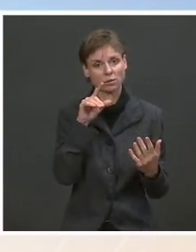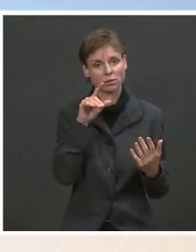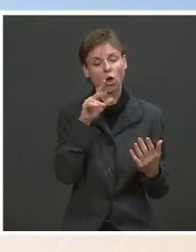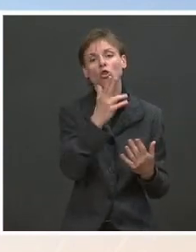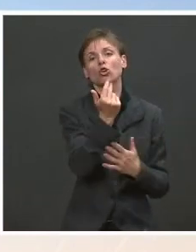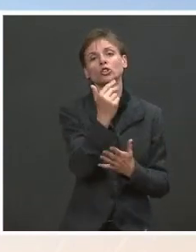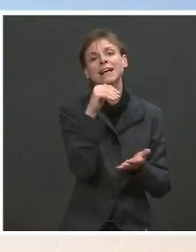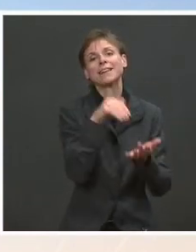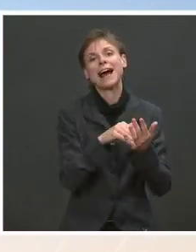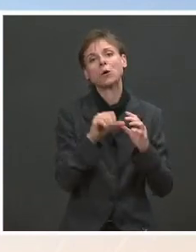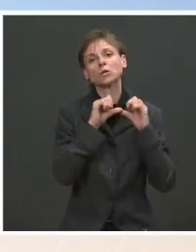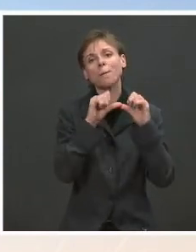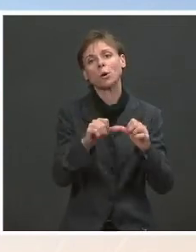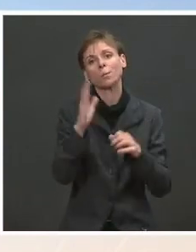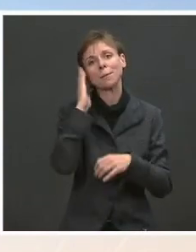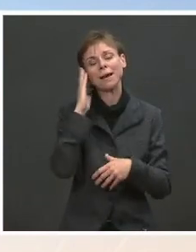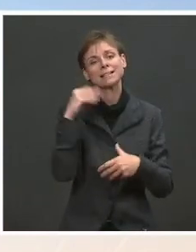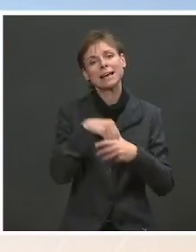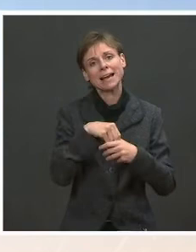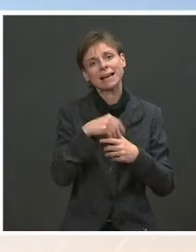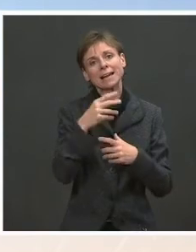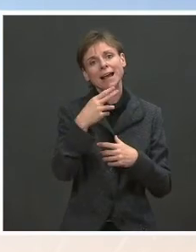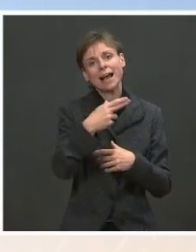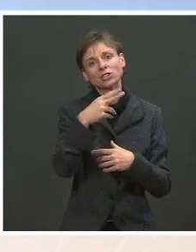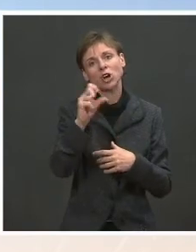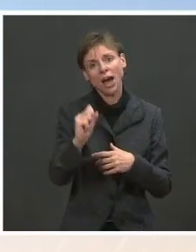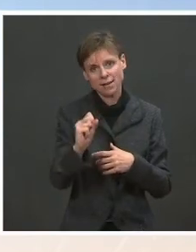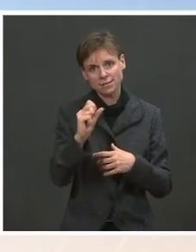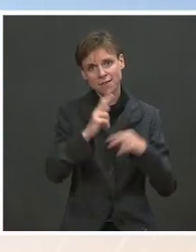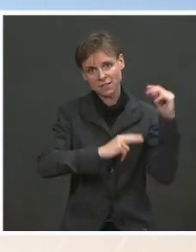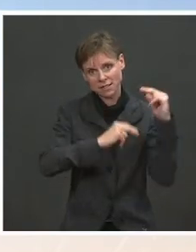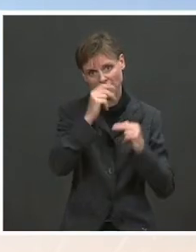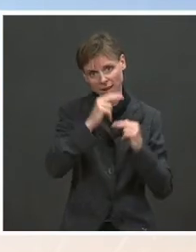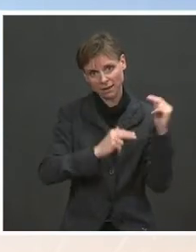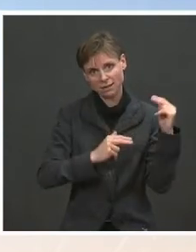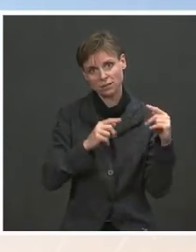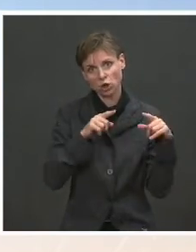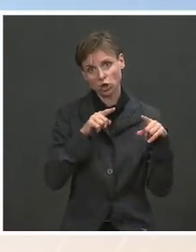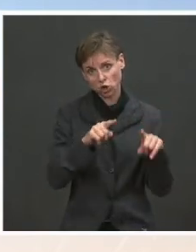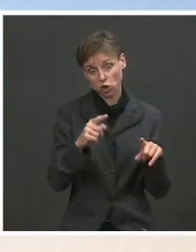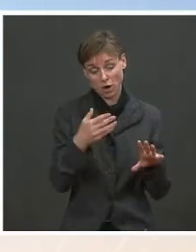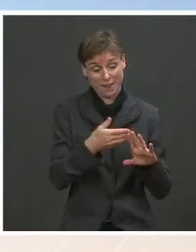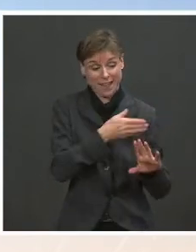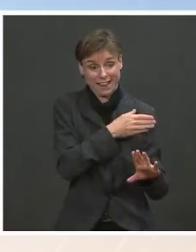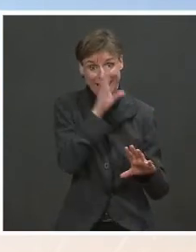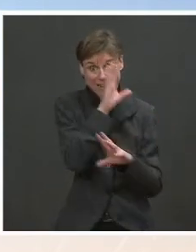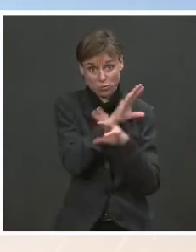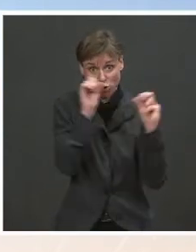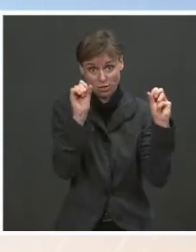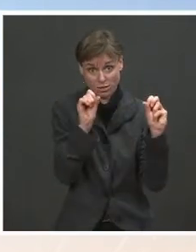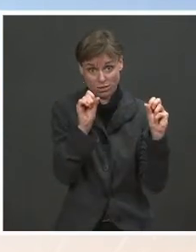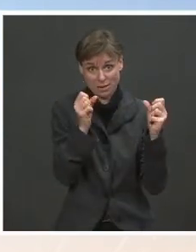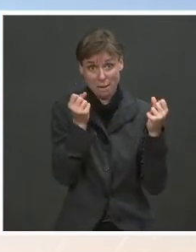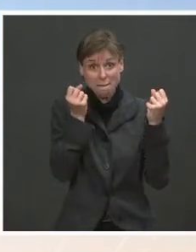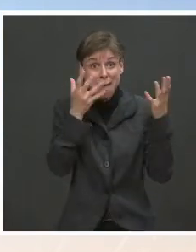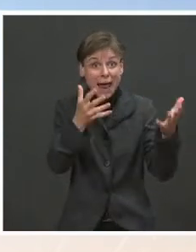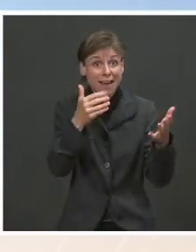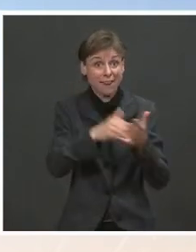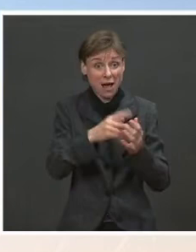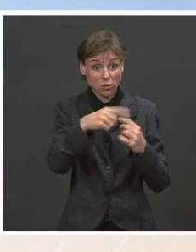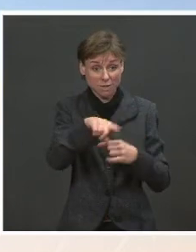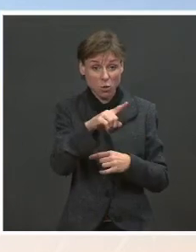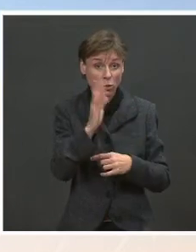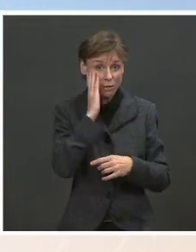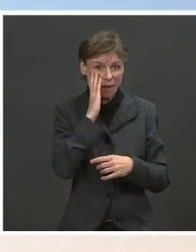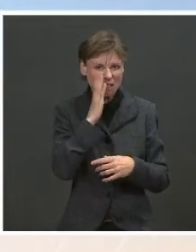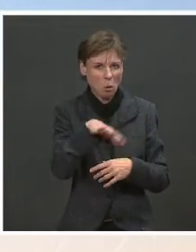or permanent and influx shelter system facilities during the last administration. Thousands of these beds, approximately half, were